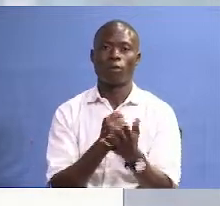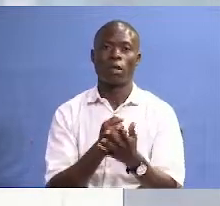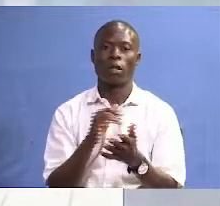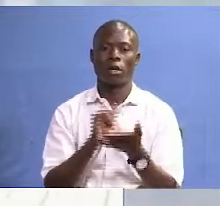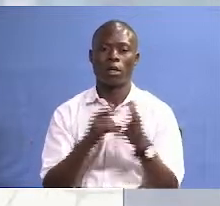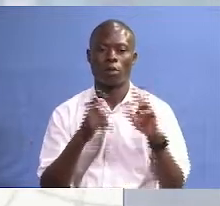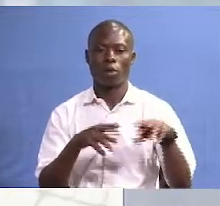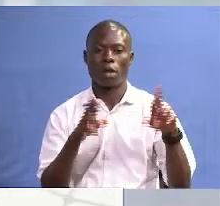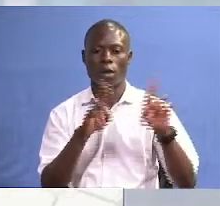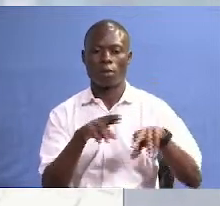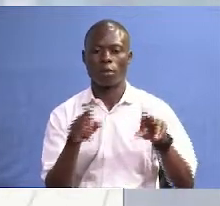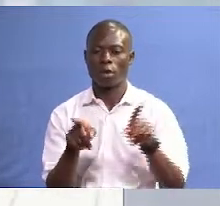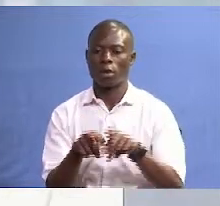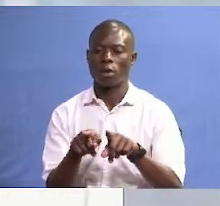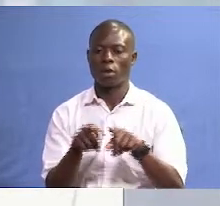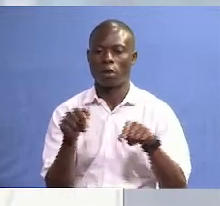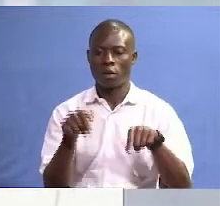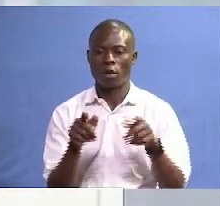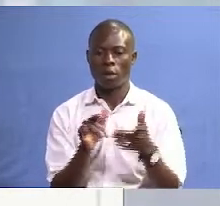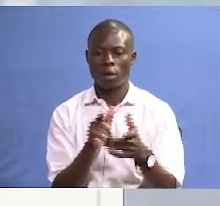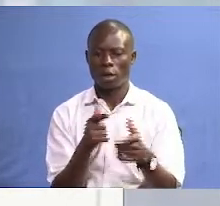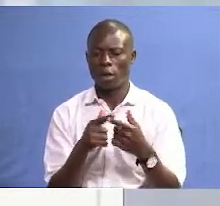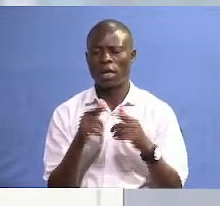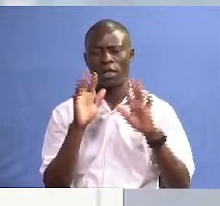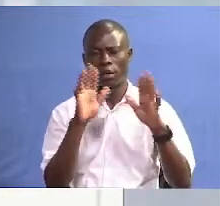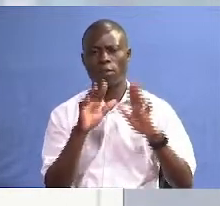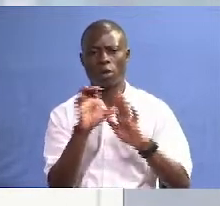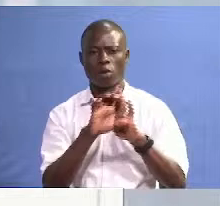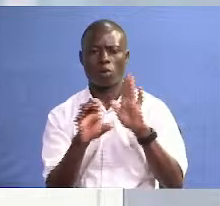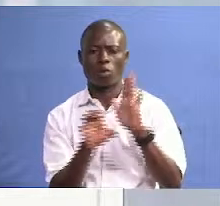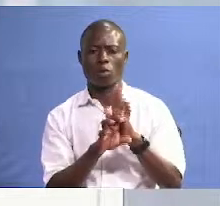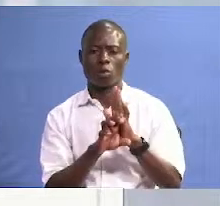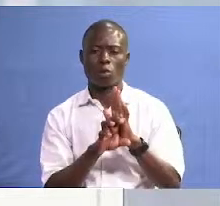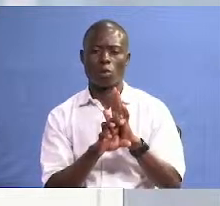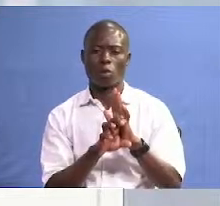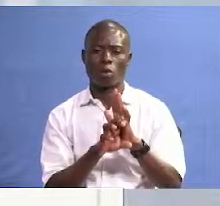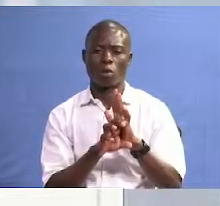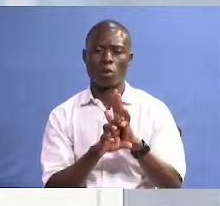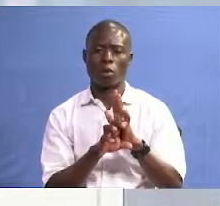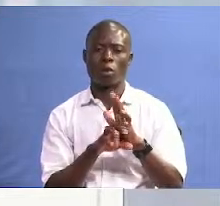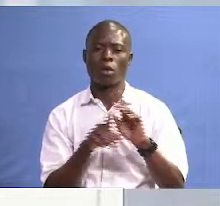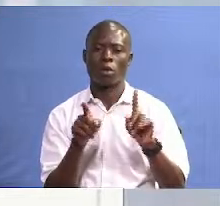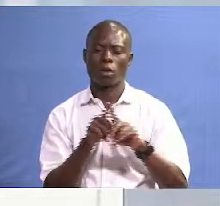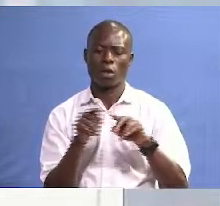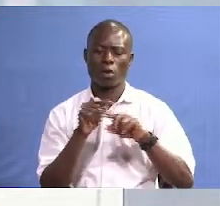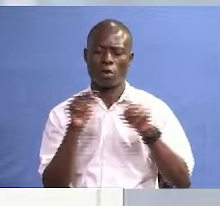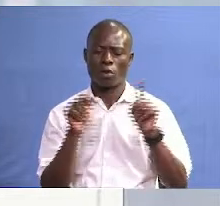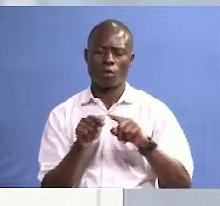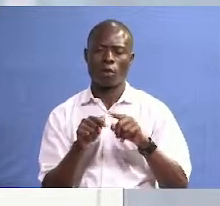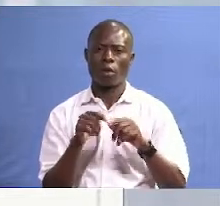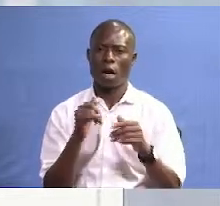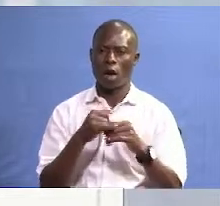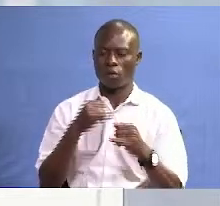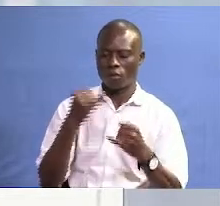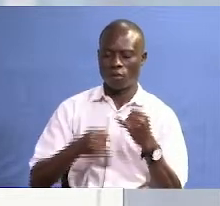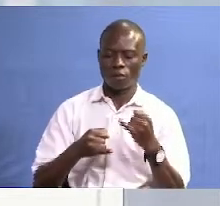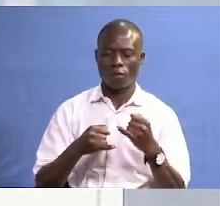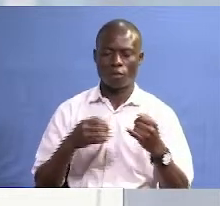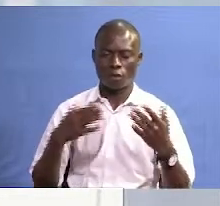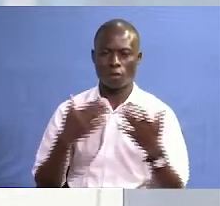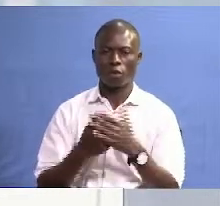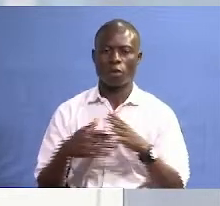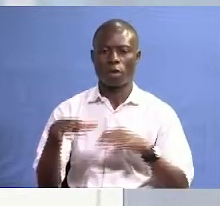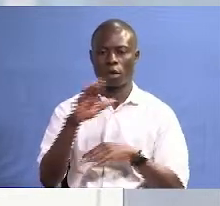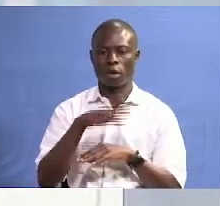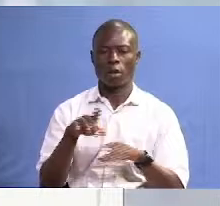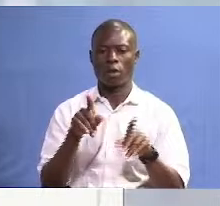happened today. And of course there is a matter of constitution, and of course the framework and the guidelines that are put into place. And of course